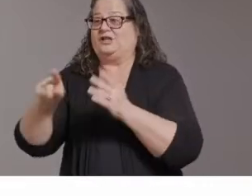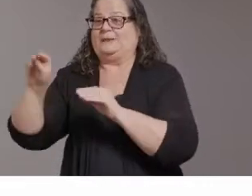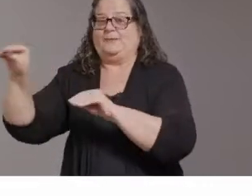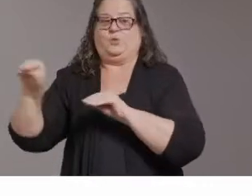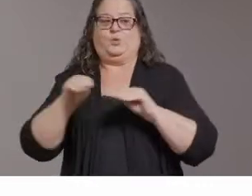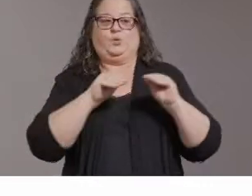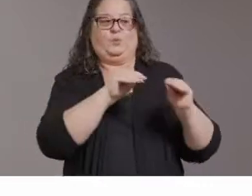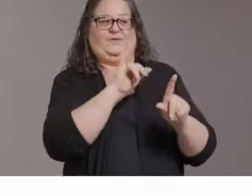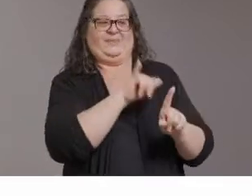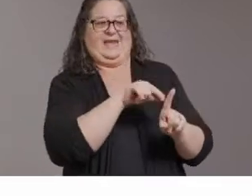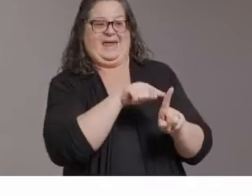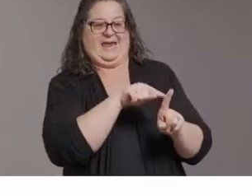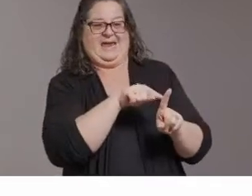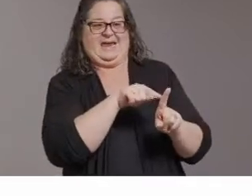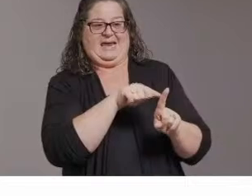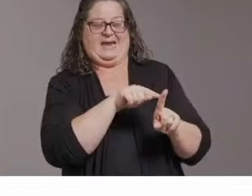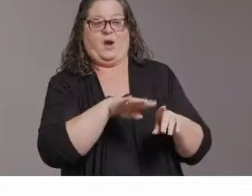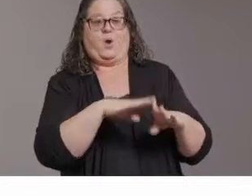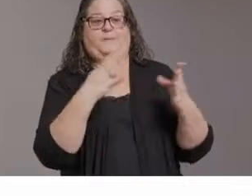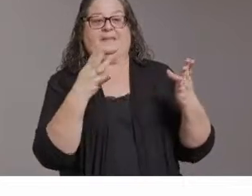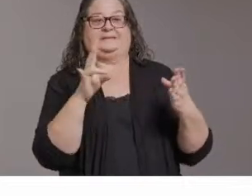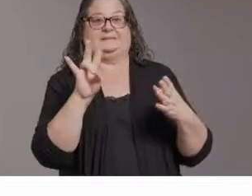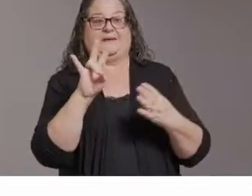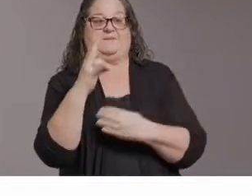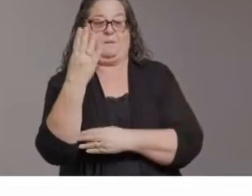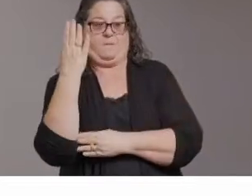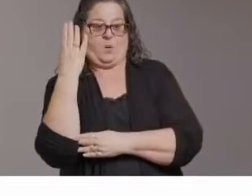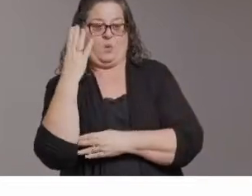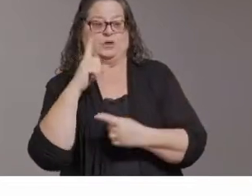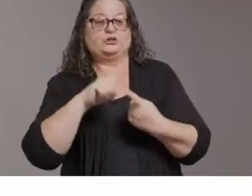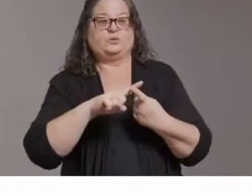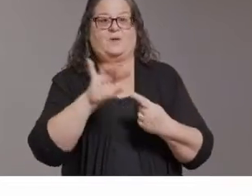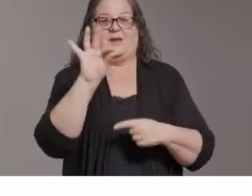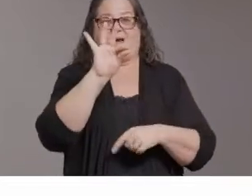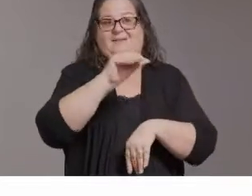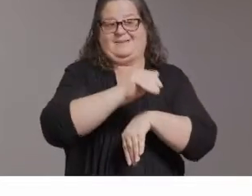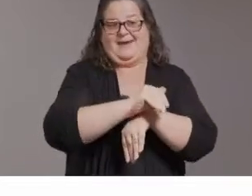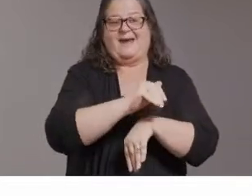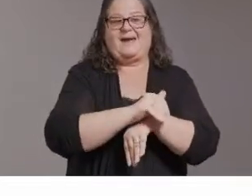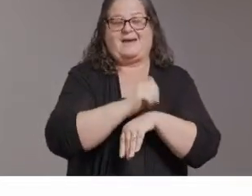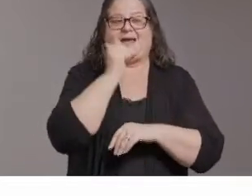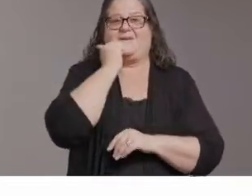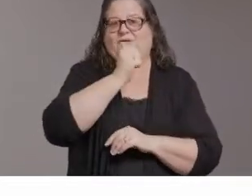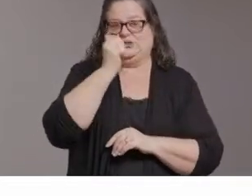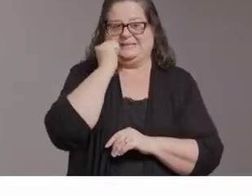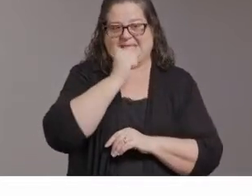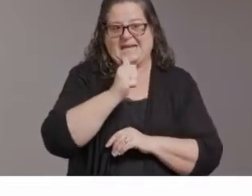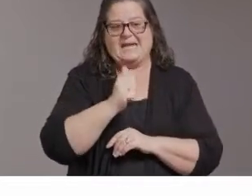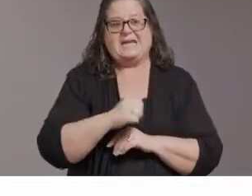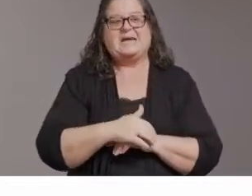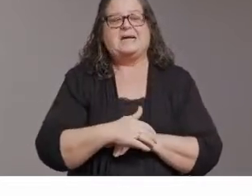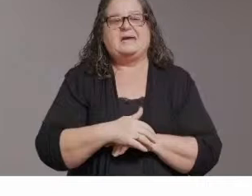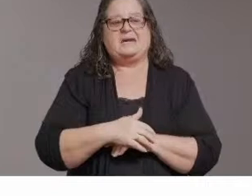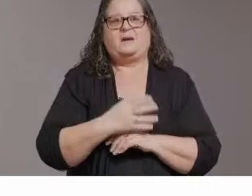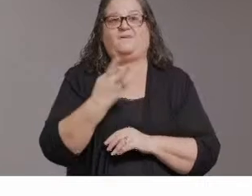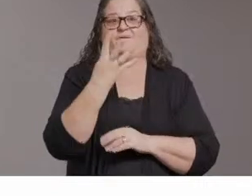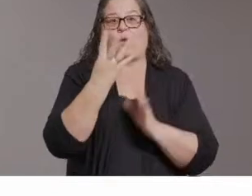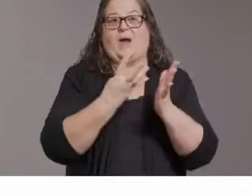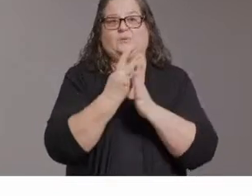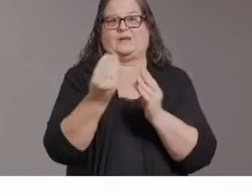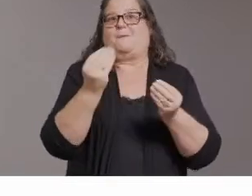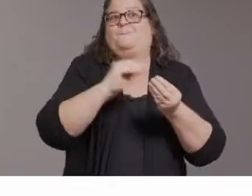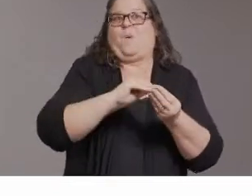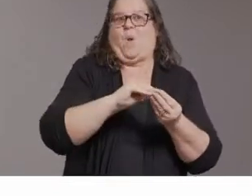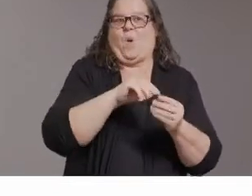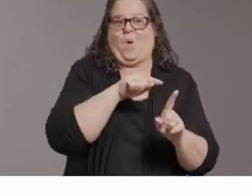from 7 a.m. to 9 p.m. We added an additional 4 hours onto the sites. Those